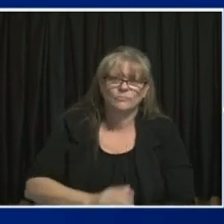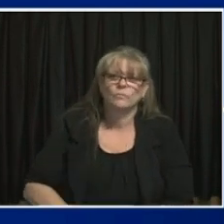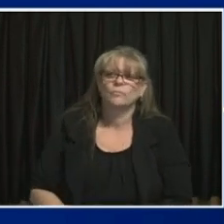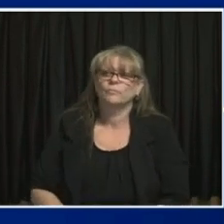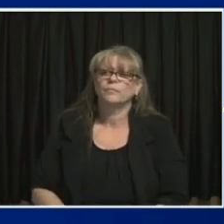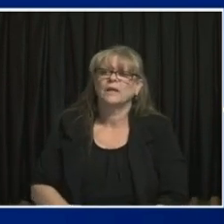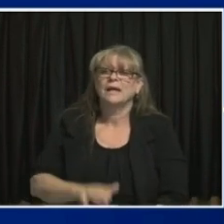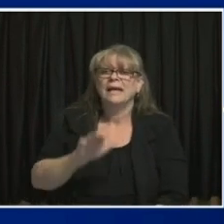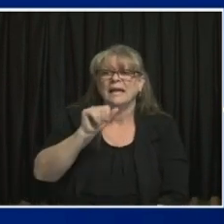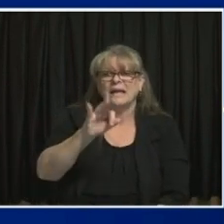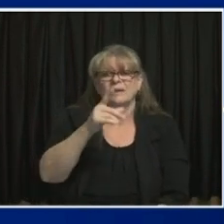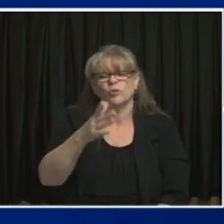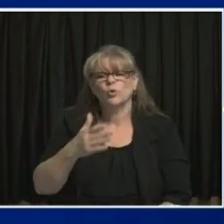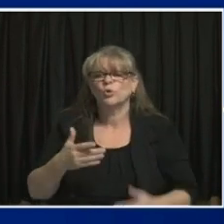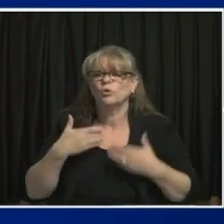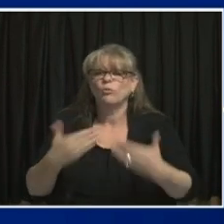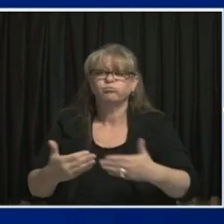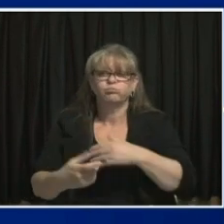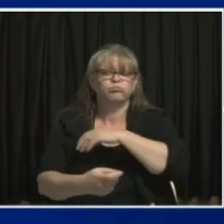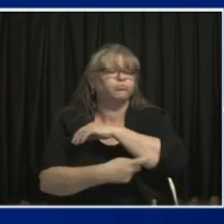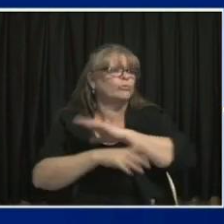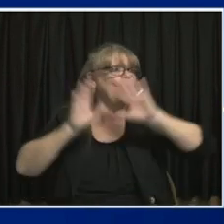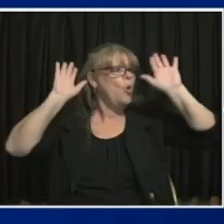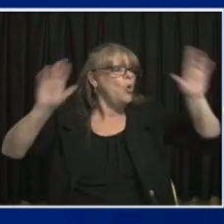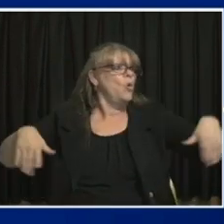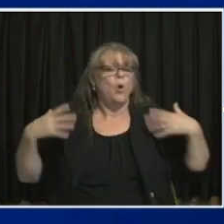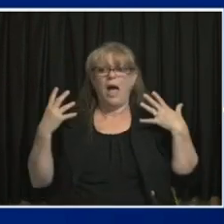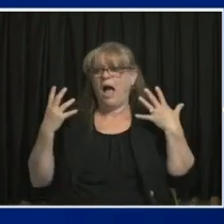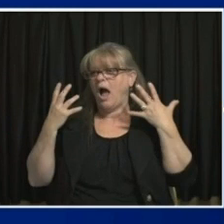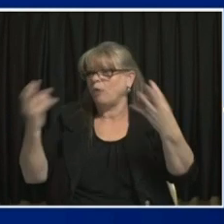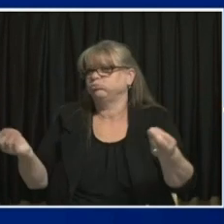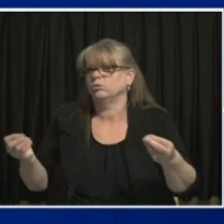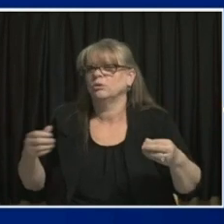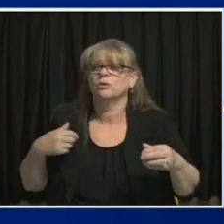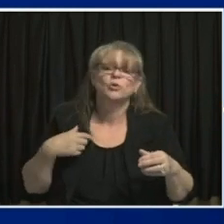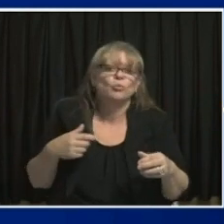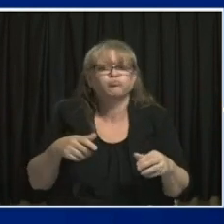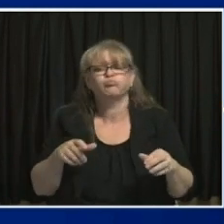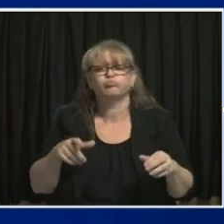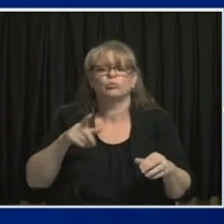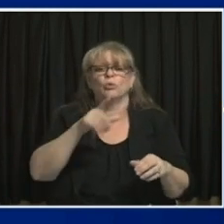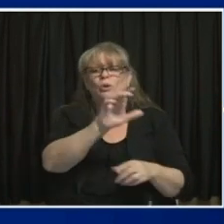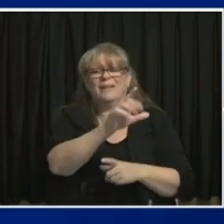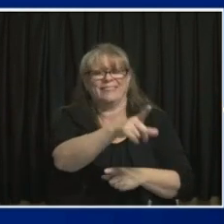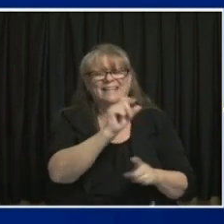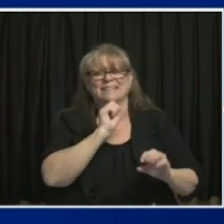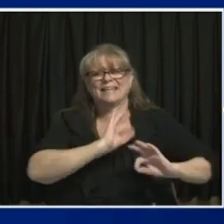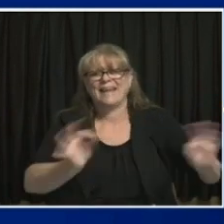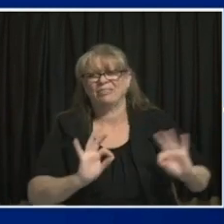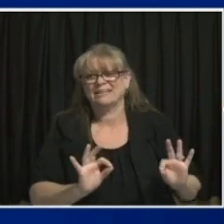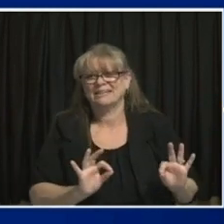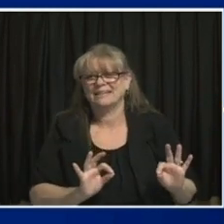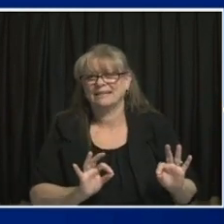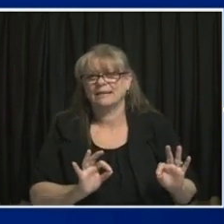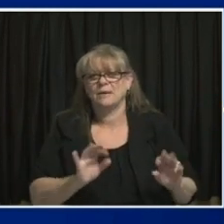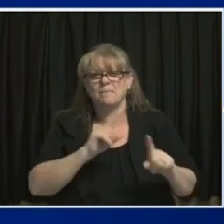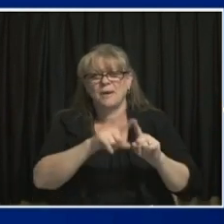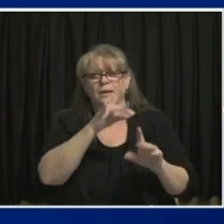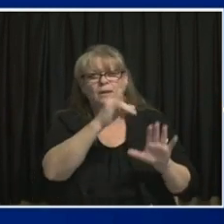an activity that may spread COVID-19, I want you to pause and think about the grief that families across our state are